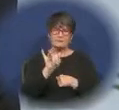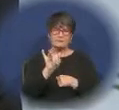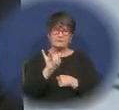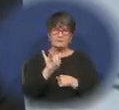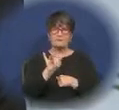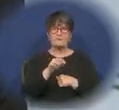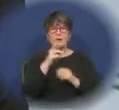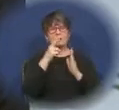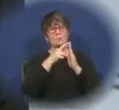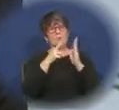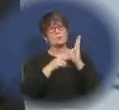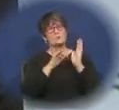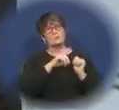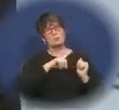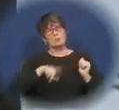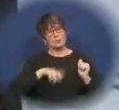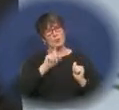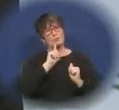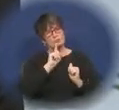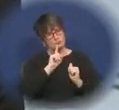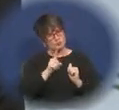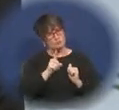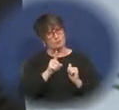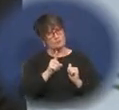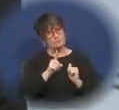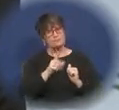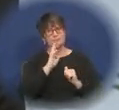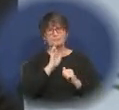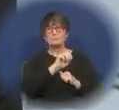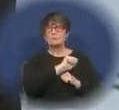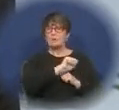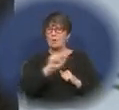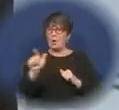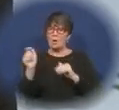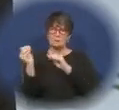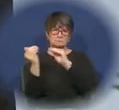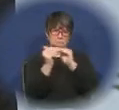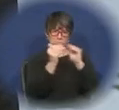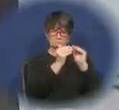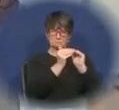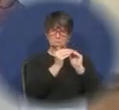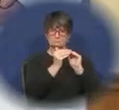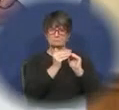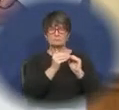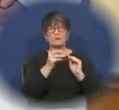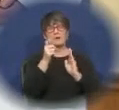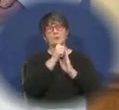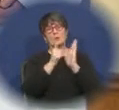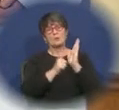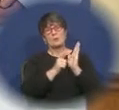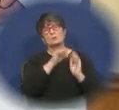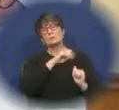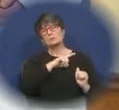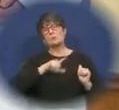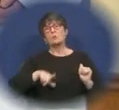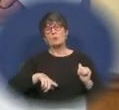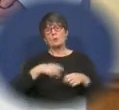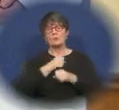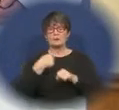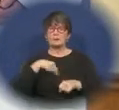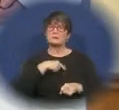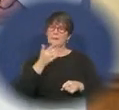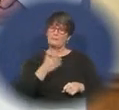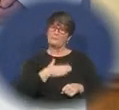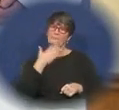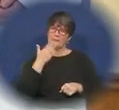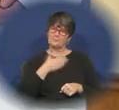The ordinances of the Lord are true, all of them just. The precepts of the Lord give